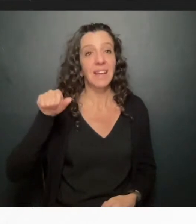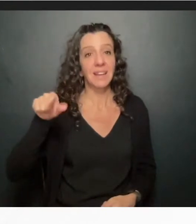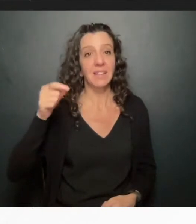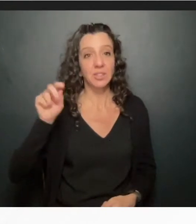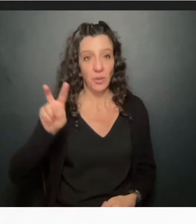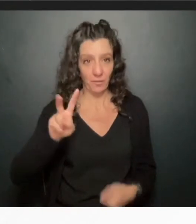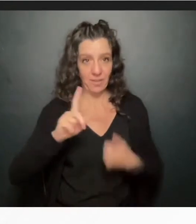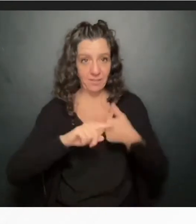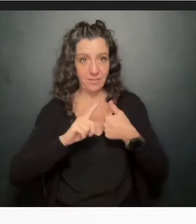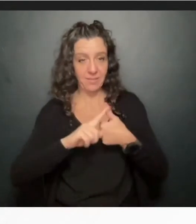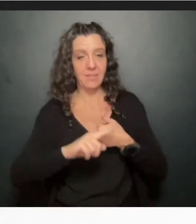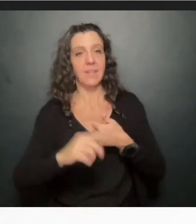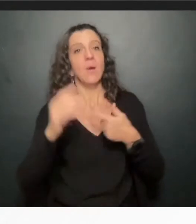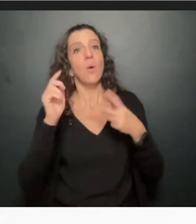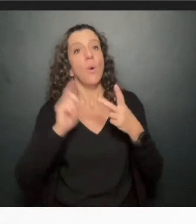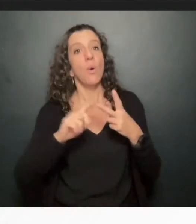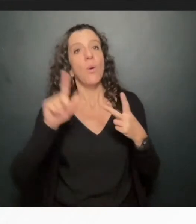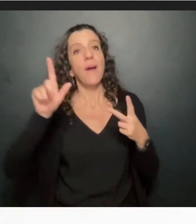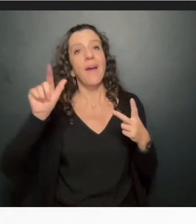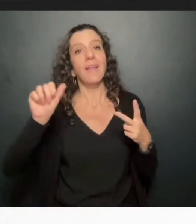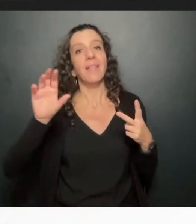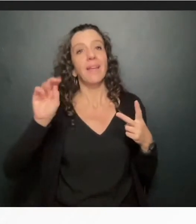fire.ca.gov. Also,